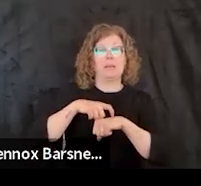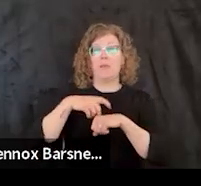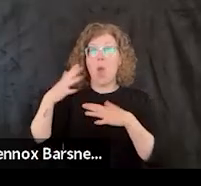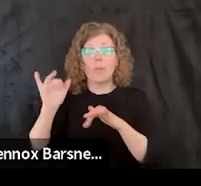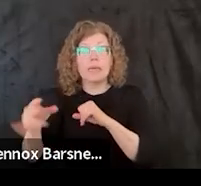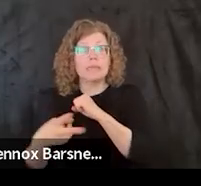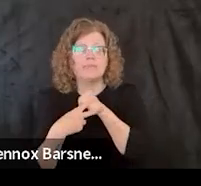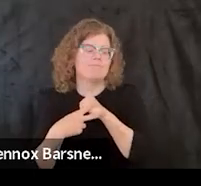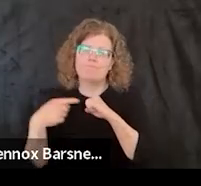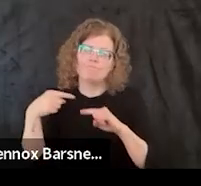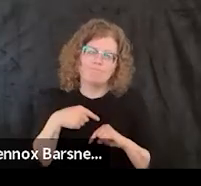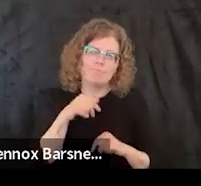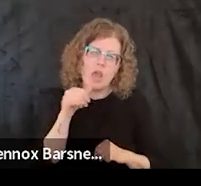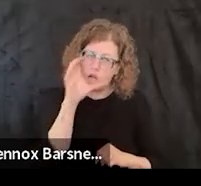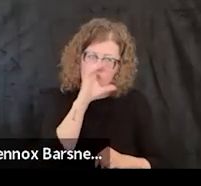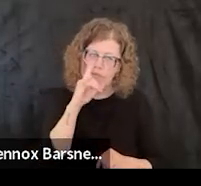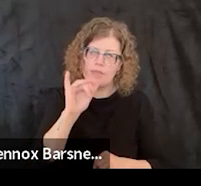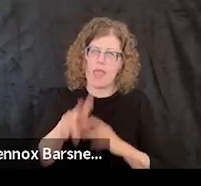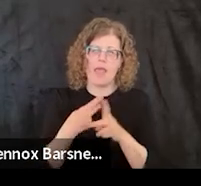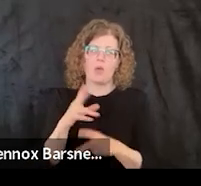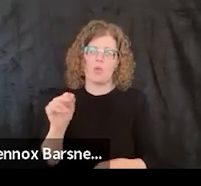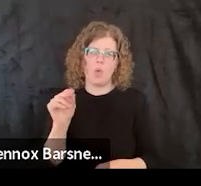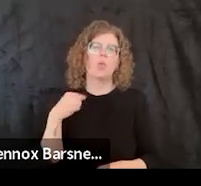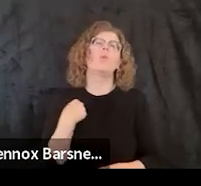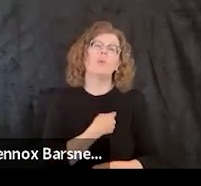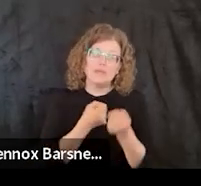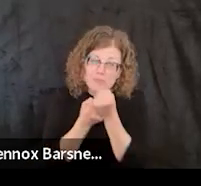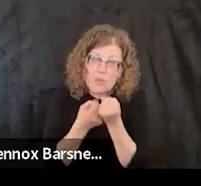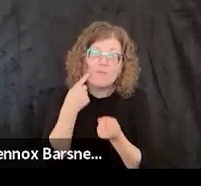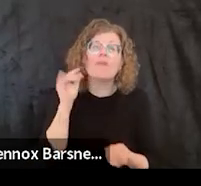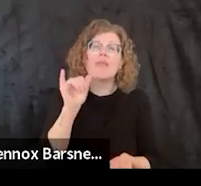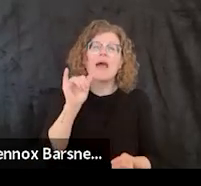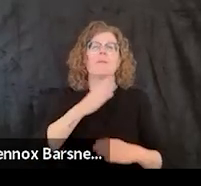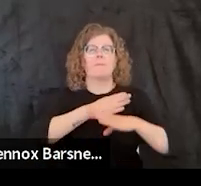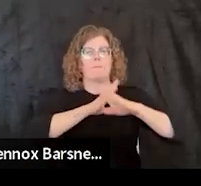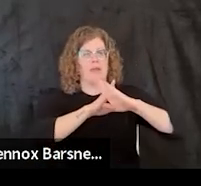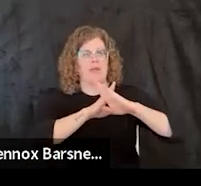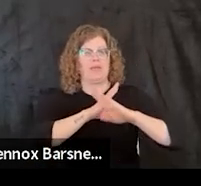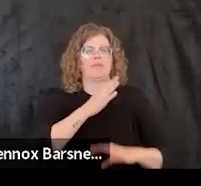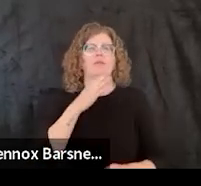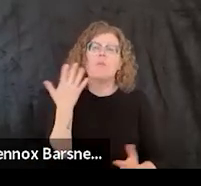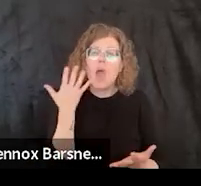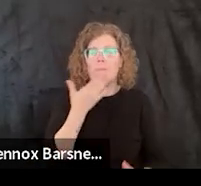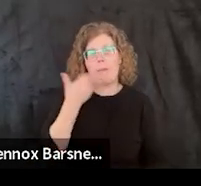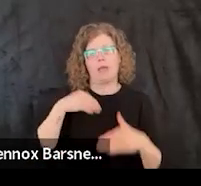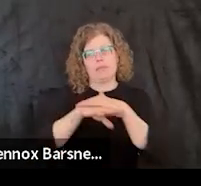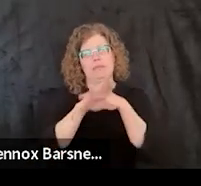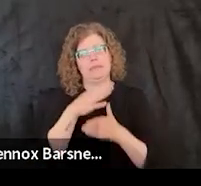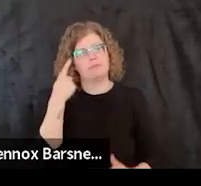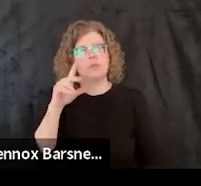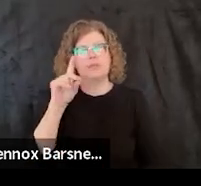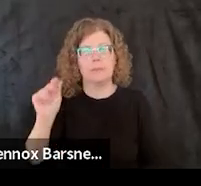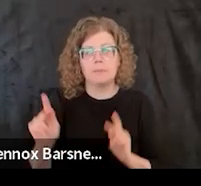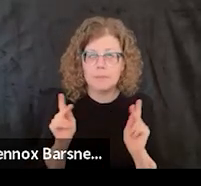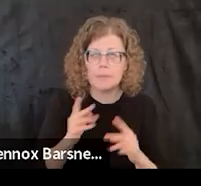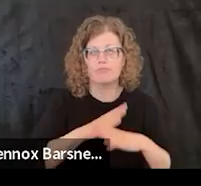Staff will chat with you to ensure that you are eligible to apply to the grant programs you are interested in first, and then